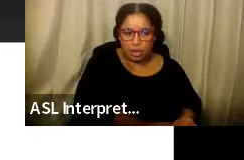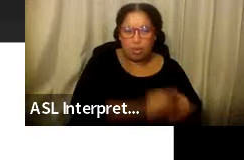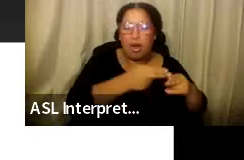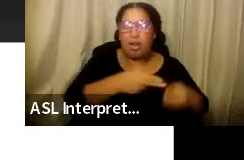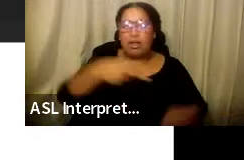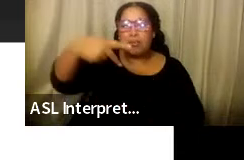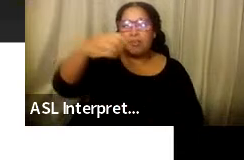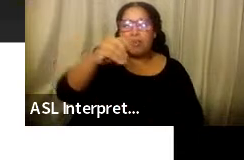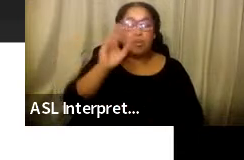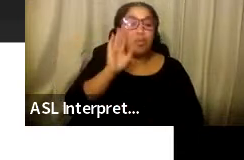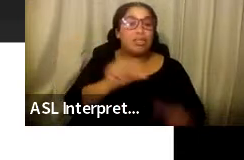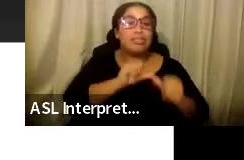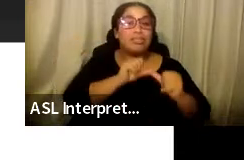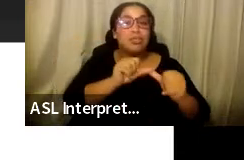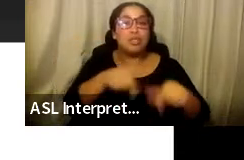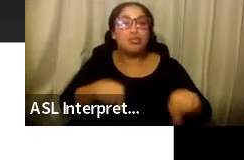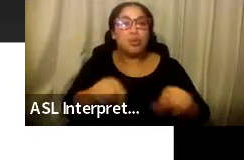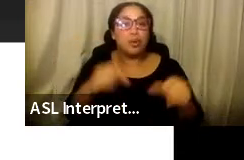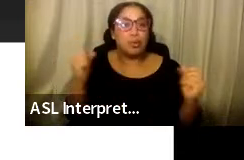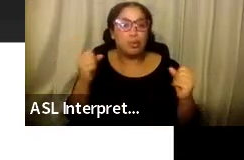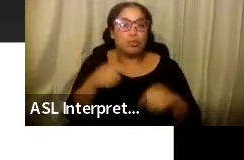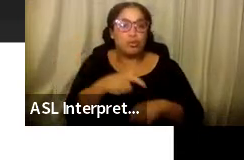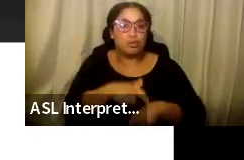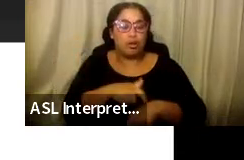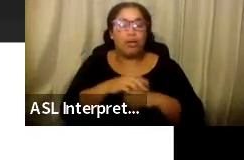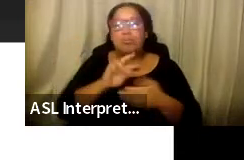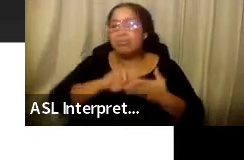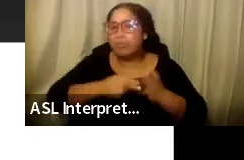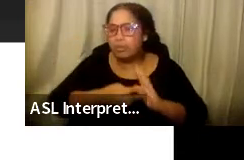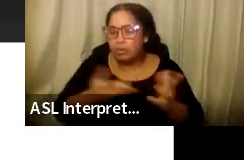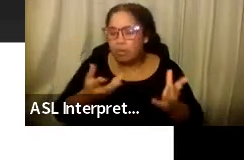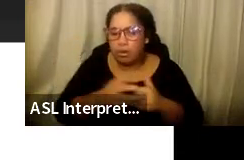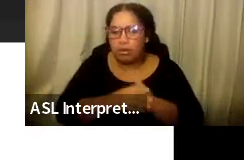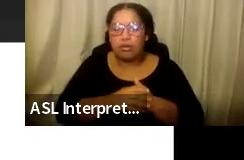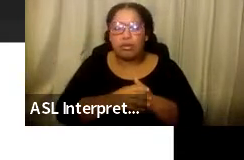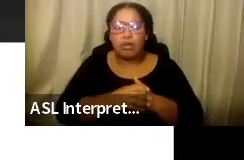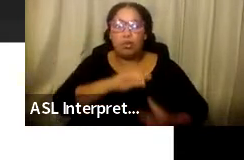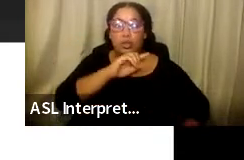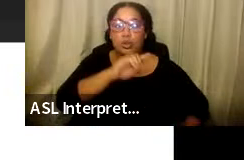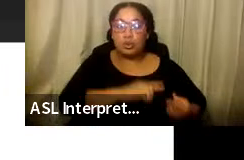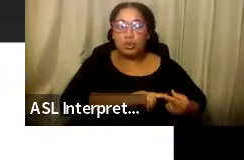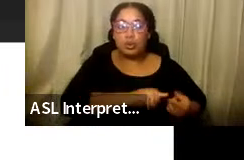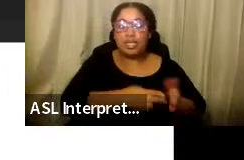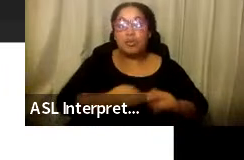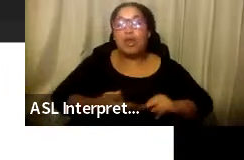the winter. And what that means, though, by reducing that, we're